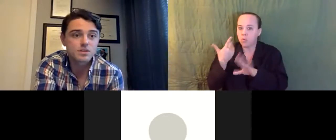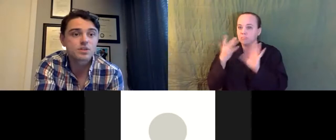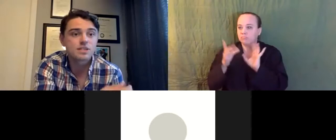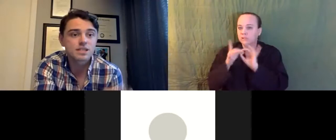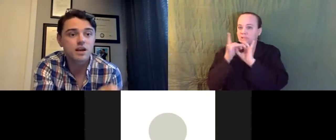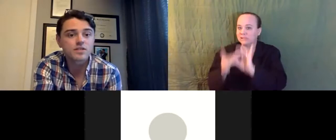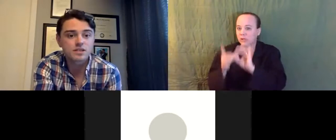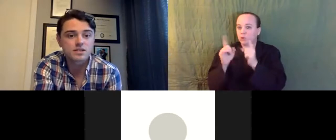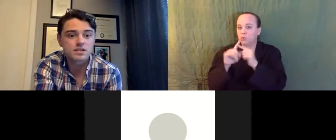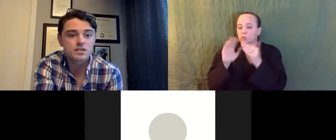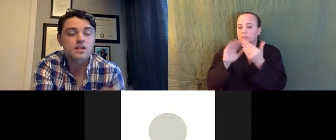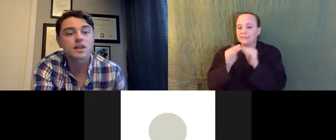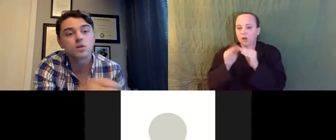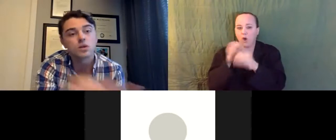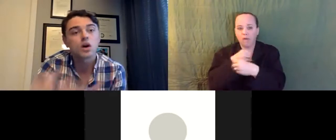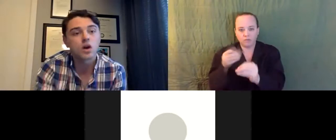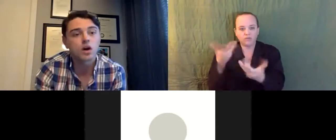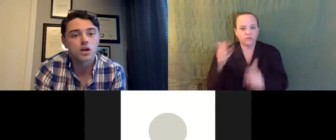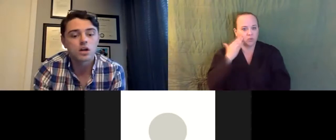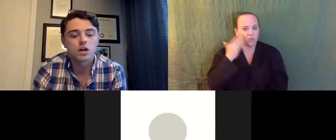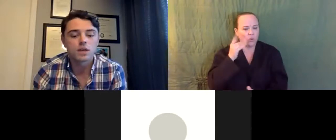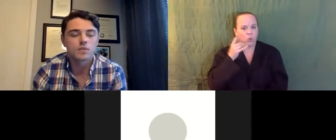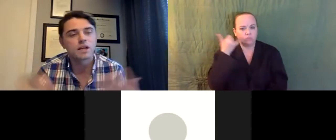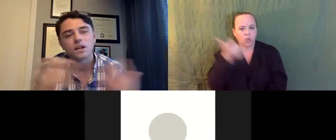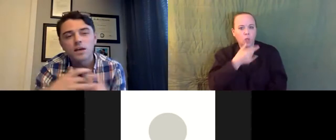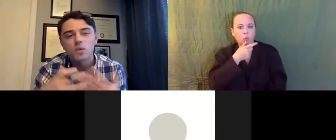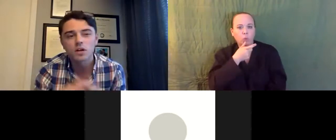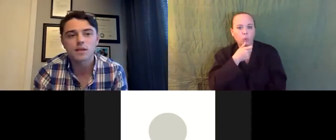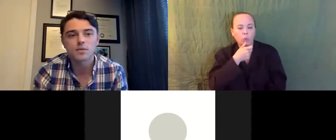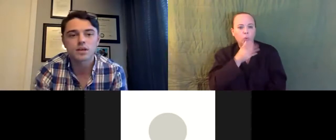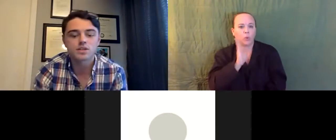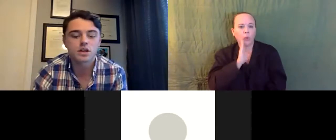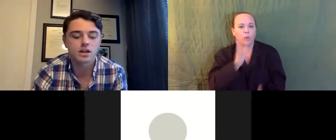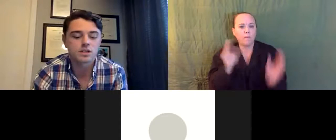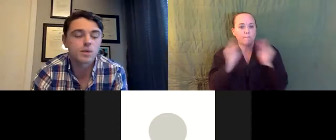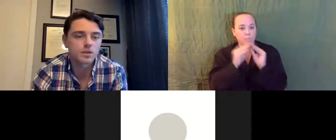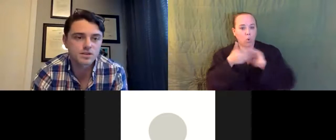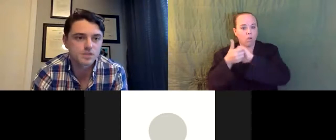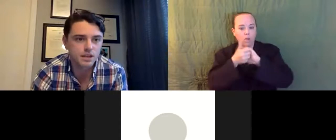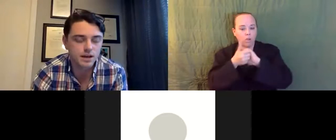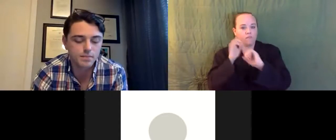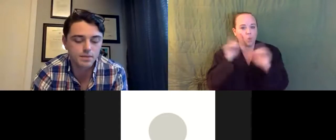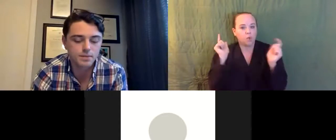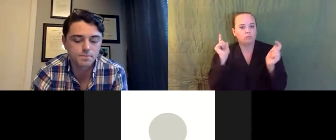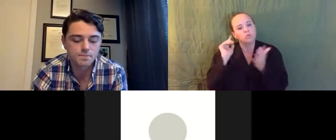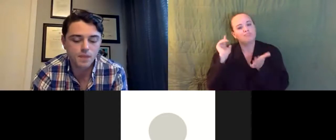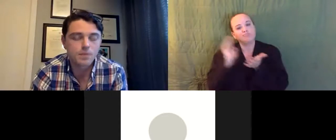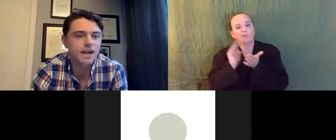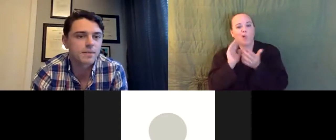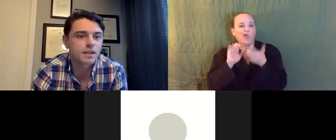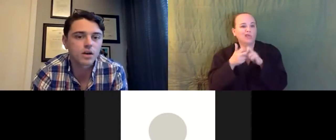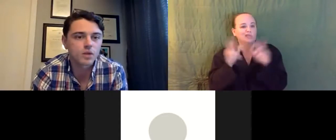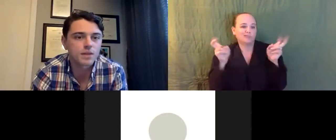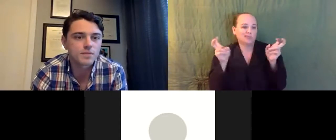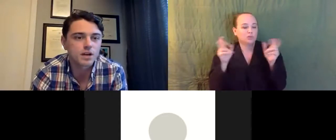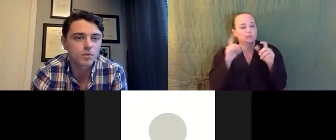them to the city offices so that they know who to call, there'd be a lot more collaboration on smaller issues like that. But yeah, I